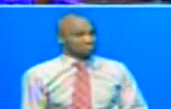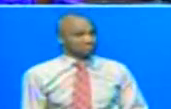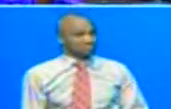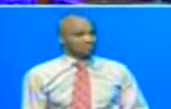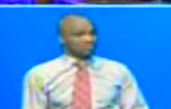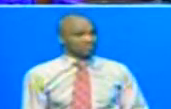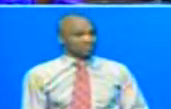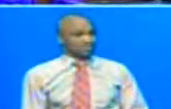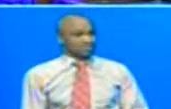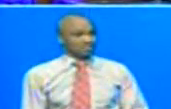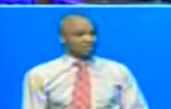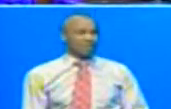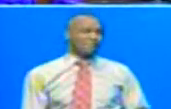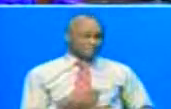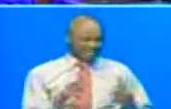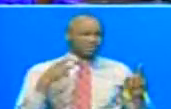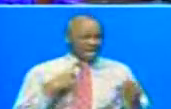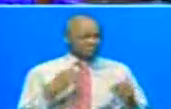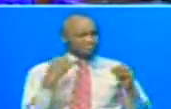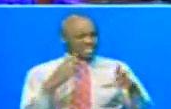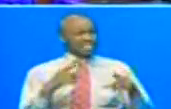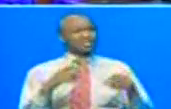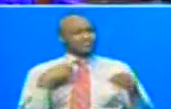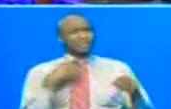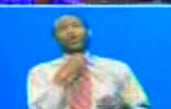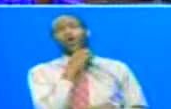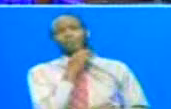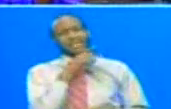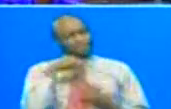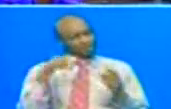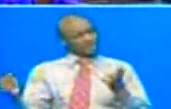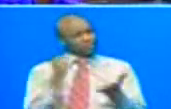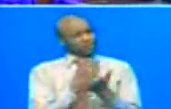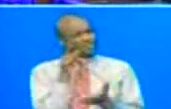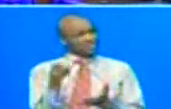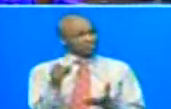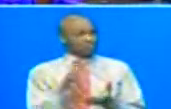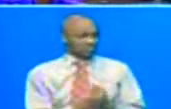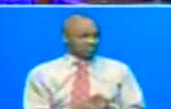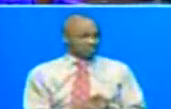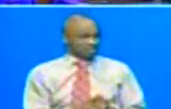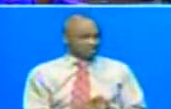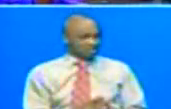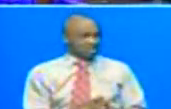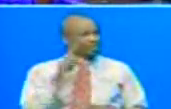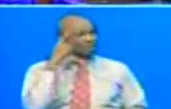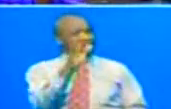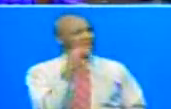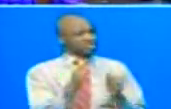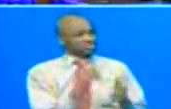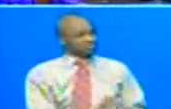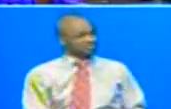But there were a lot of controversy surrounding the appointments, Miguna. There were. What your thoughts?